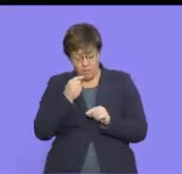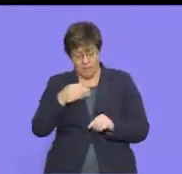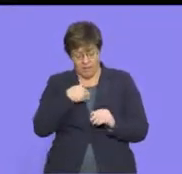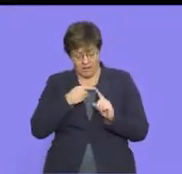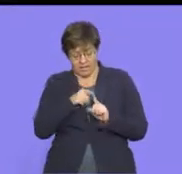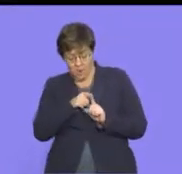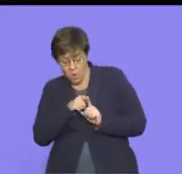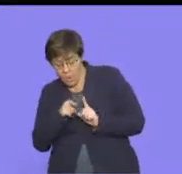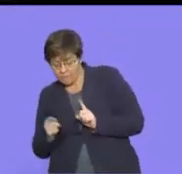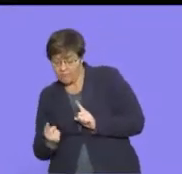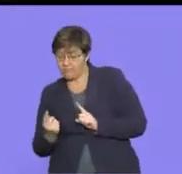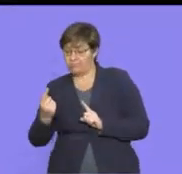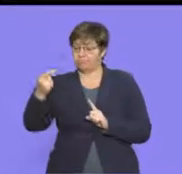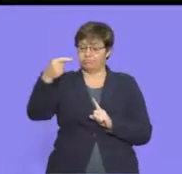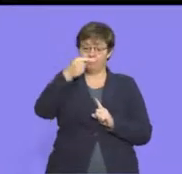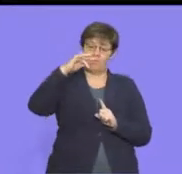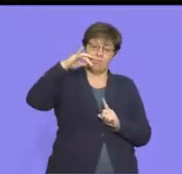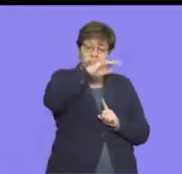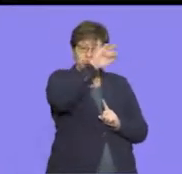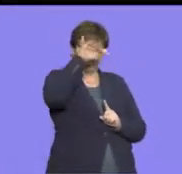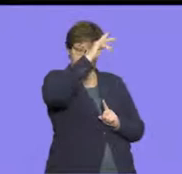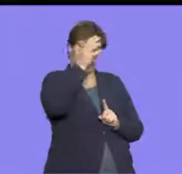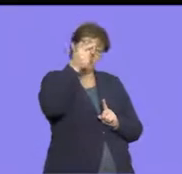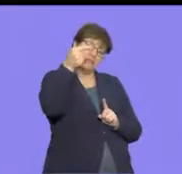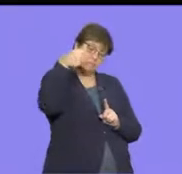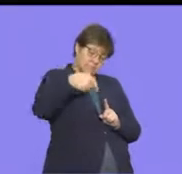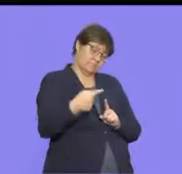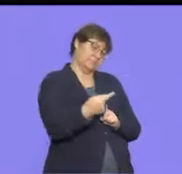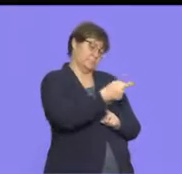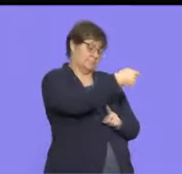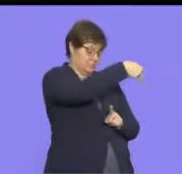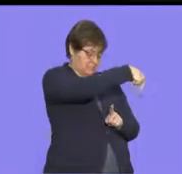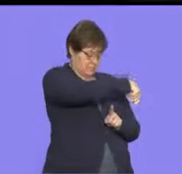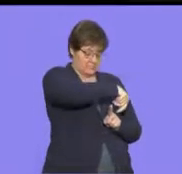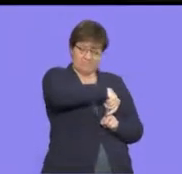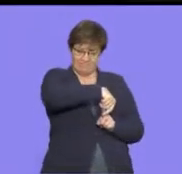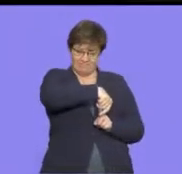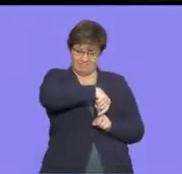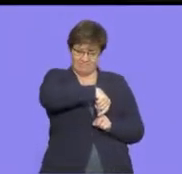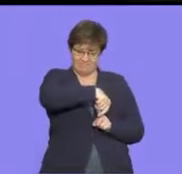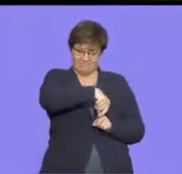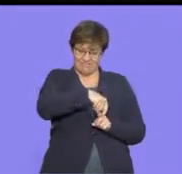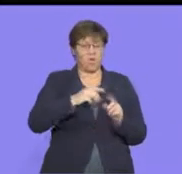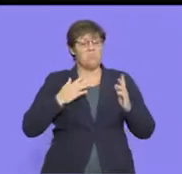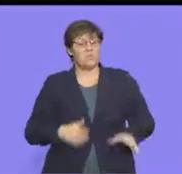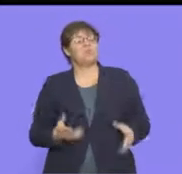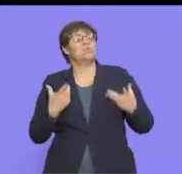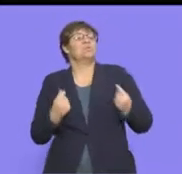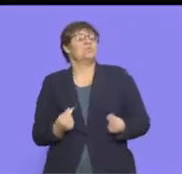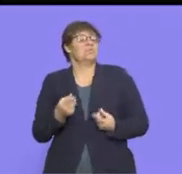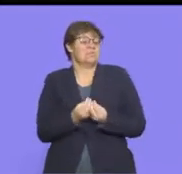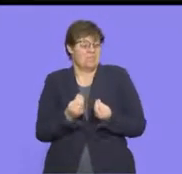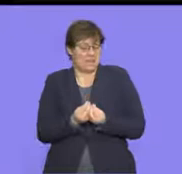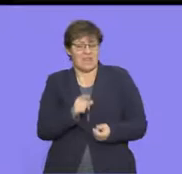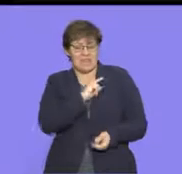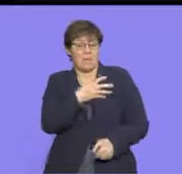again in these blood vessels. And if at any time it goes out, our body has to do something about it. That's how